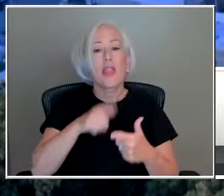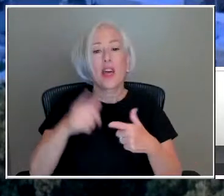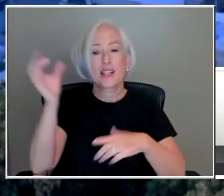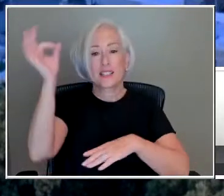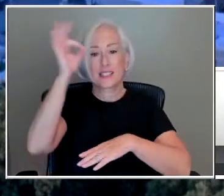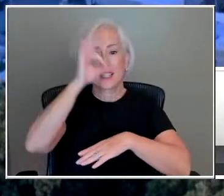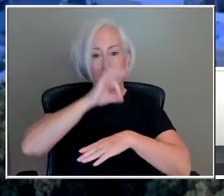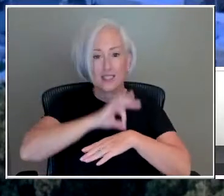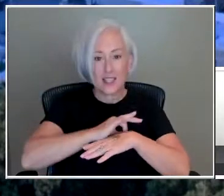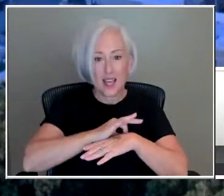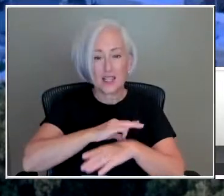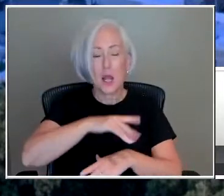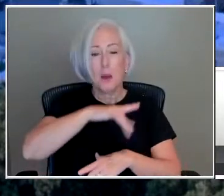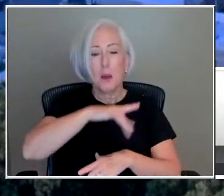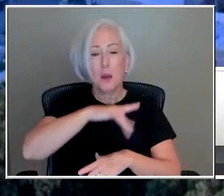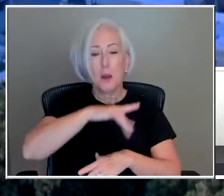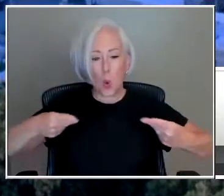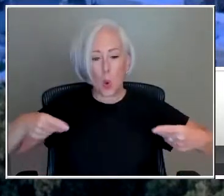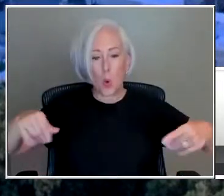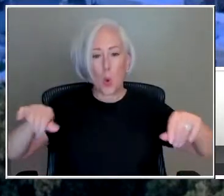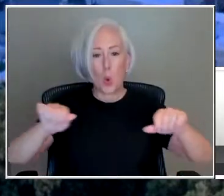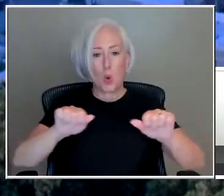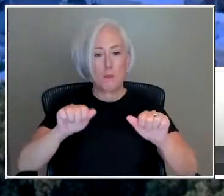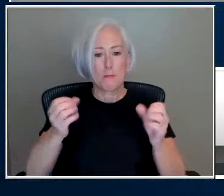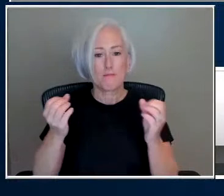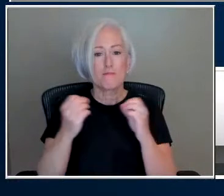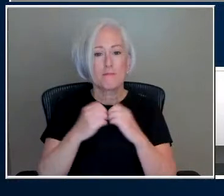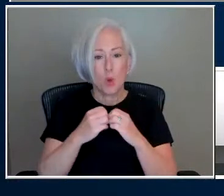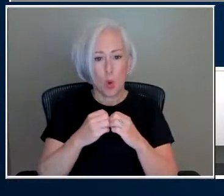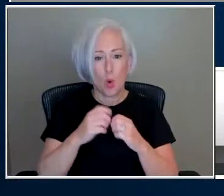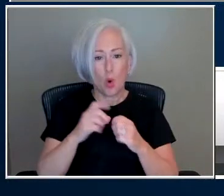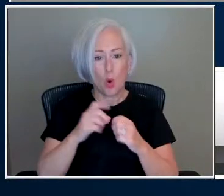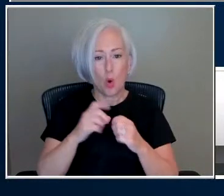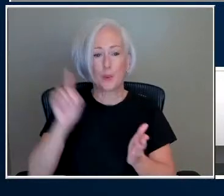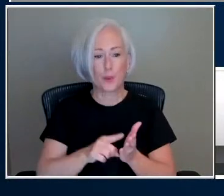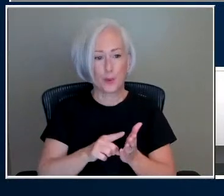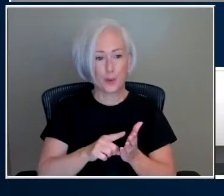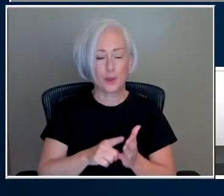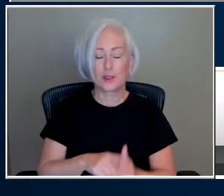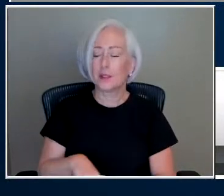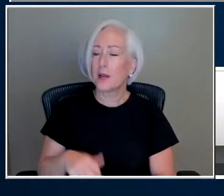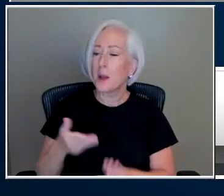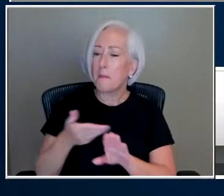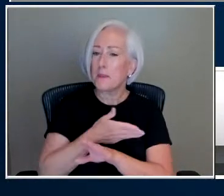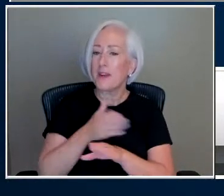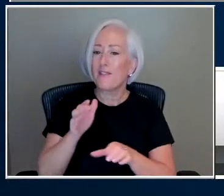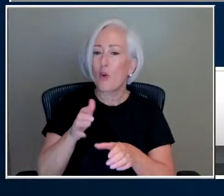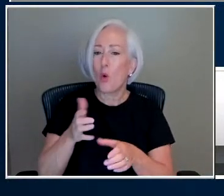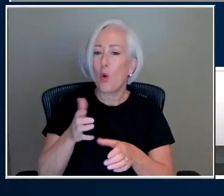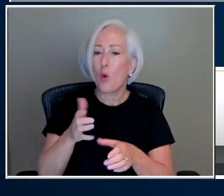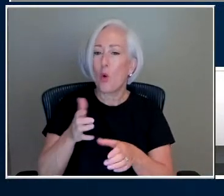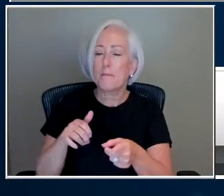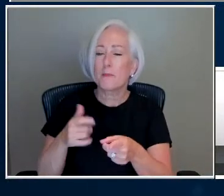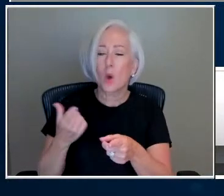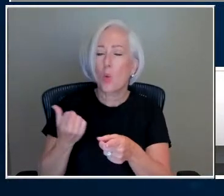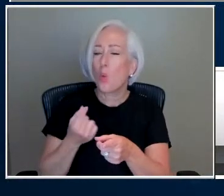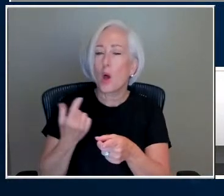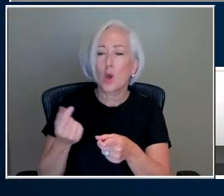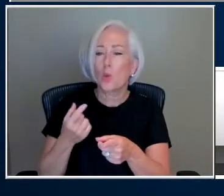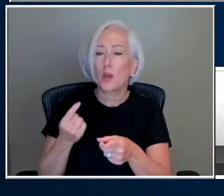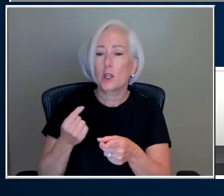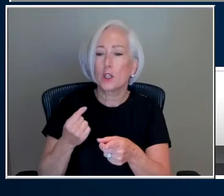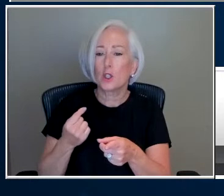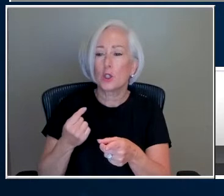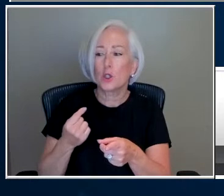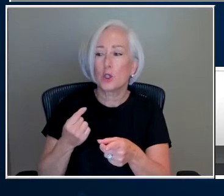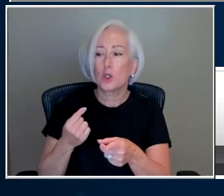to dissipate, those numbers start to come back down. So Doug, before we let you go, what can we do personally as a community at our